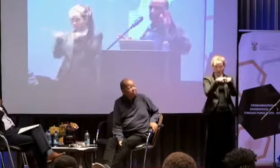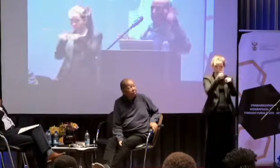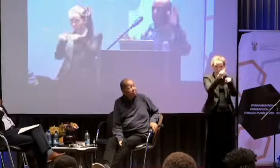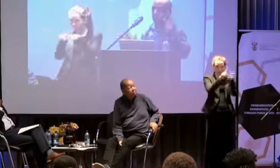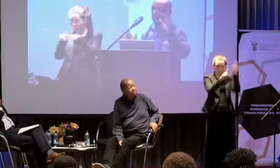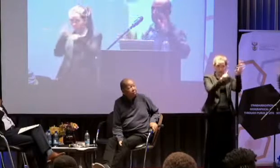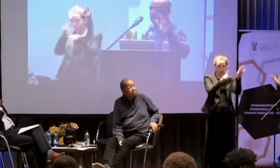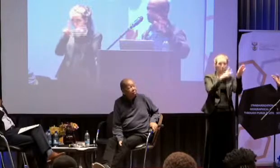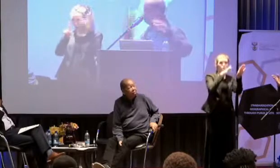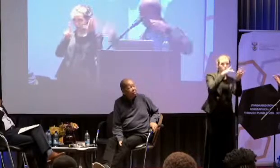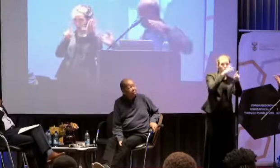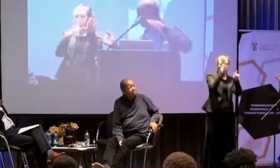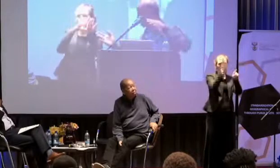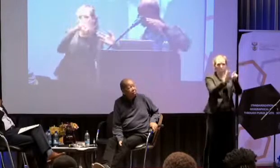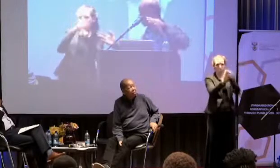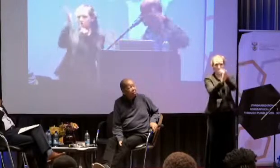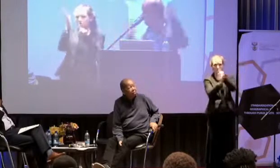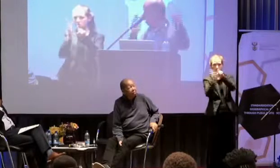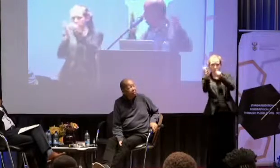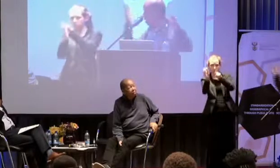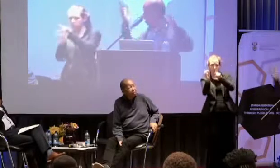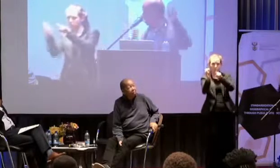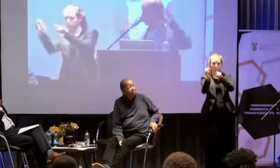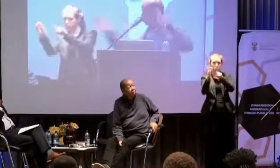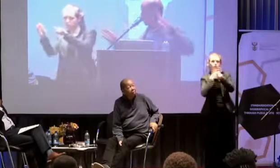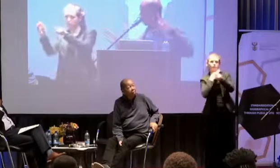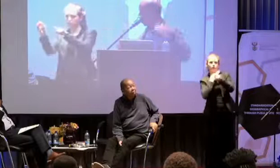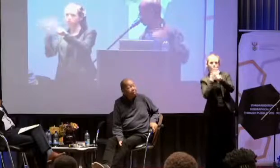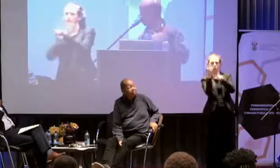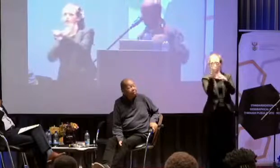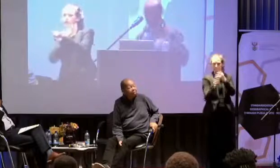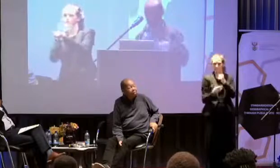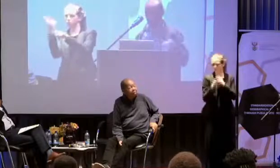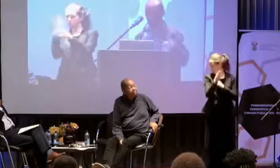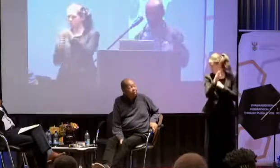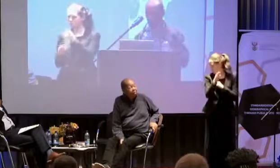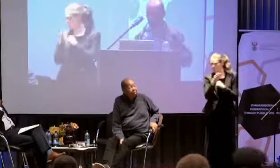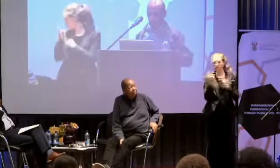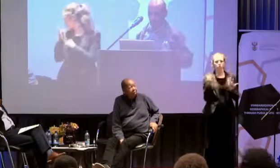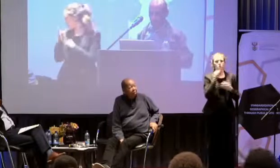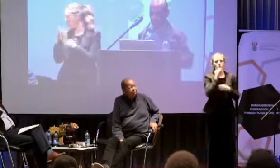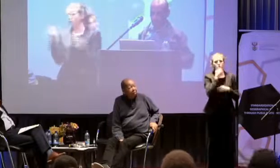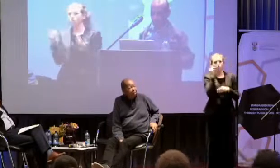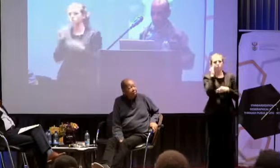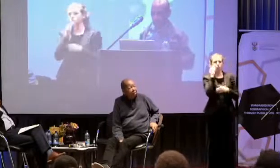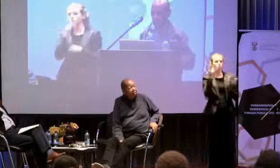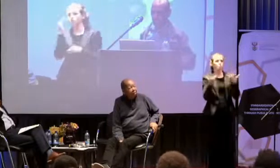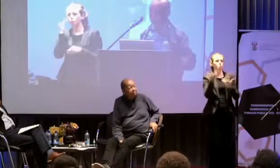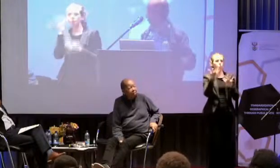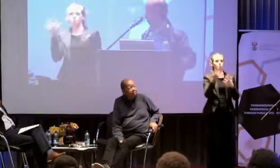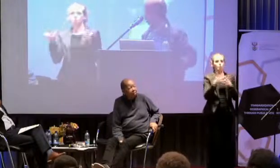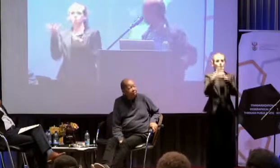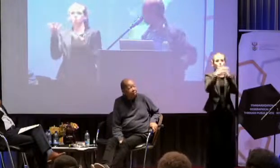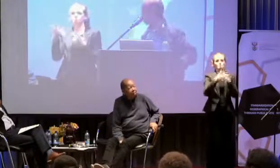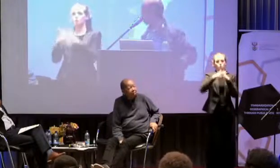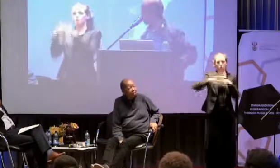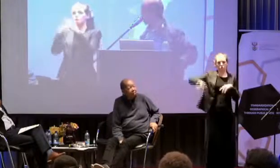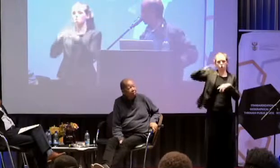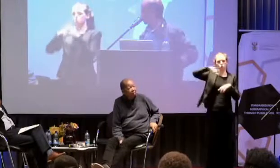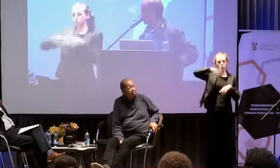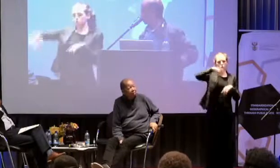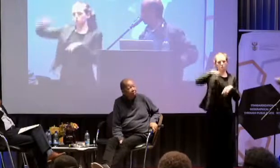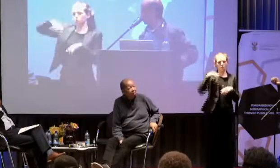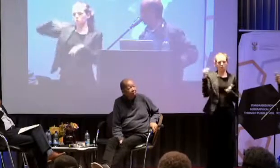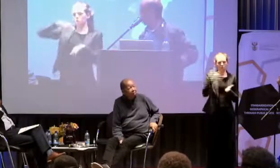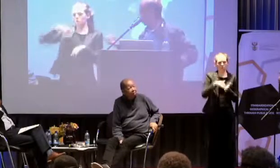Slaghuis butchery. Slaghuis/butchery. Ne? So this American tourist could not, he did